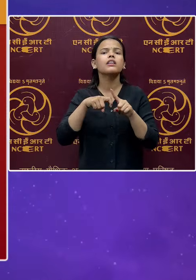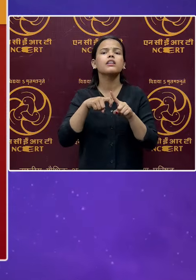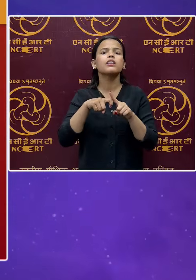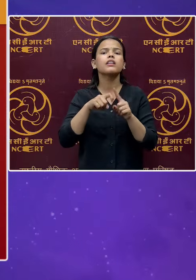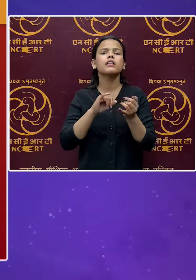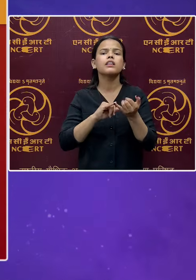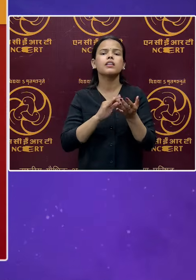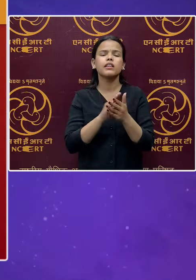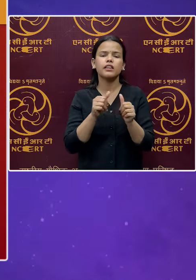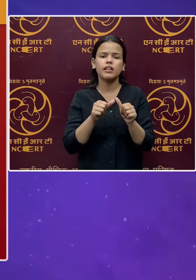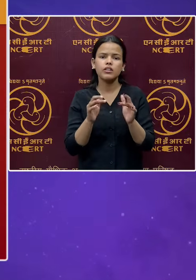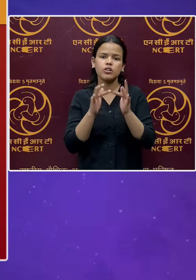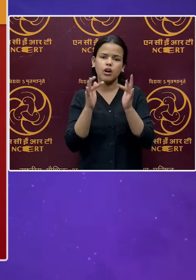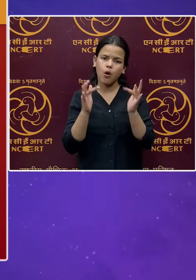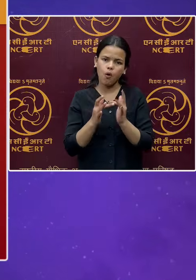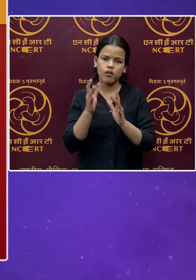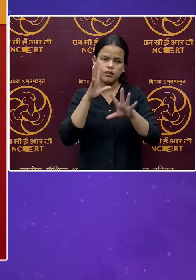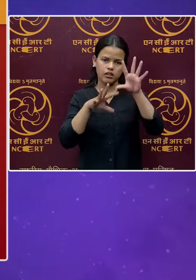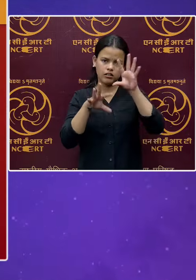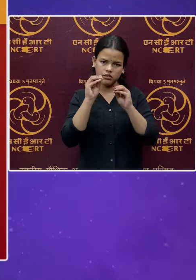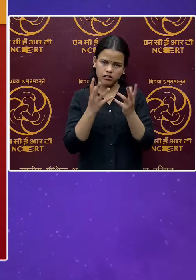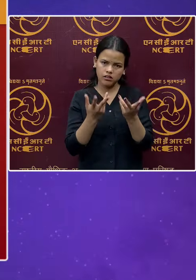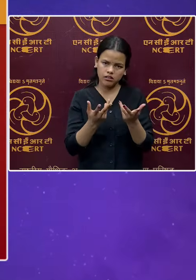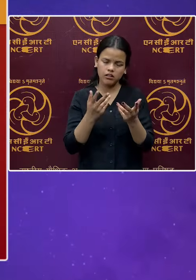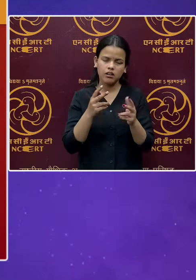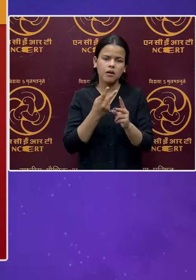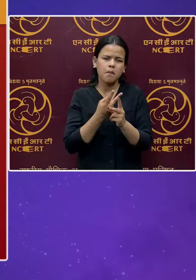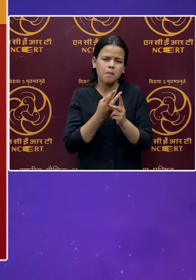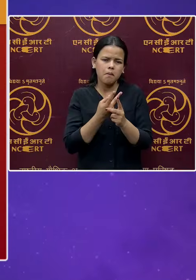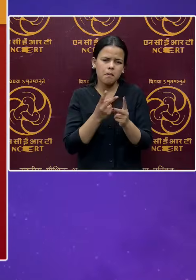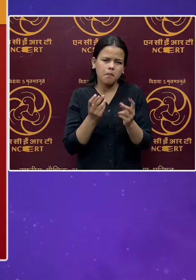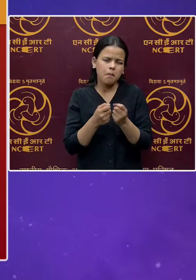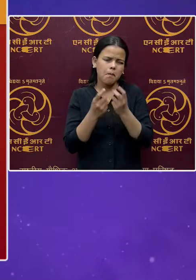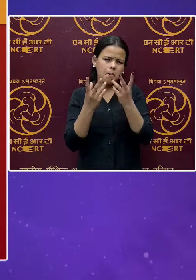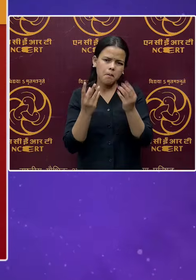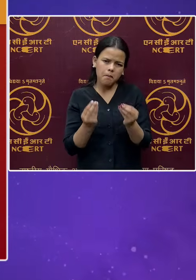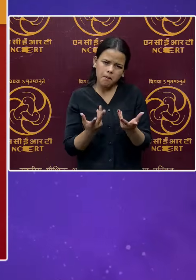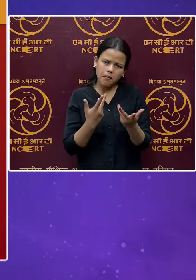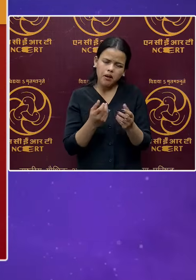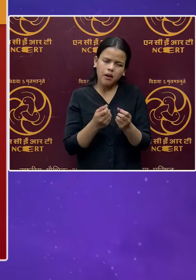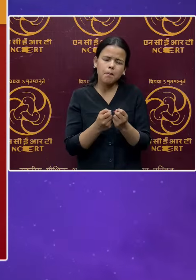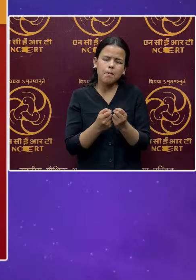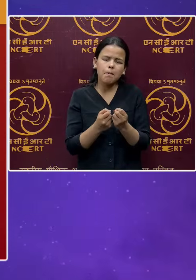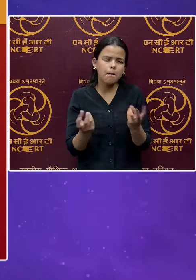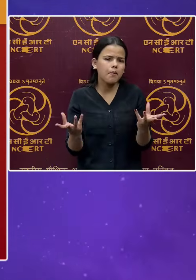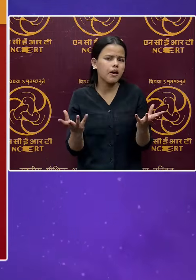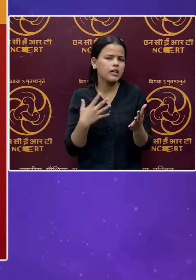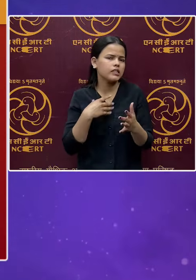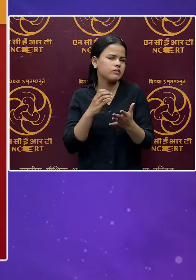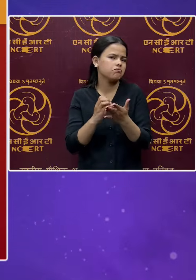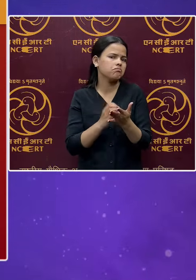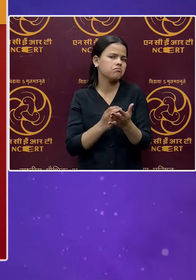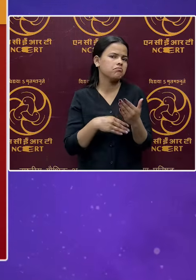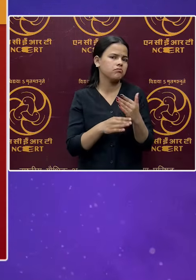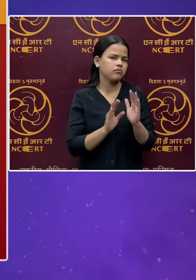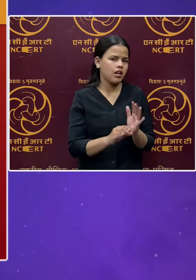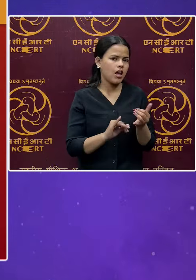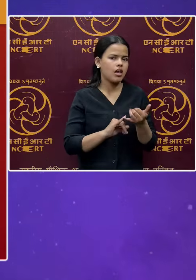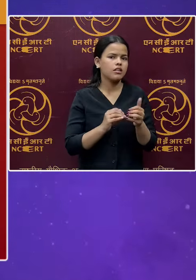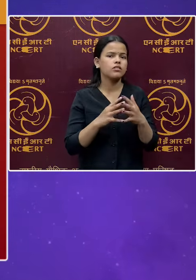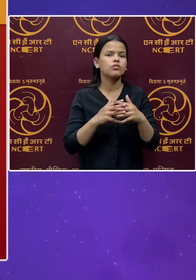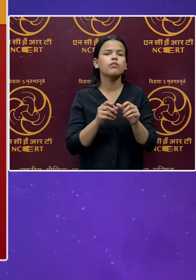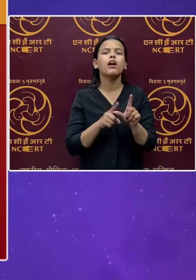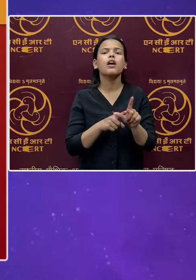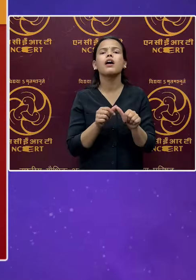online course platform. You can go and see lot many courses on Swayam and DIKSHA. And now you go to Swayam Plus